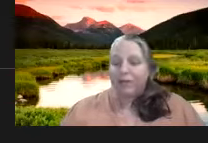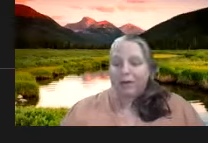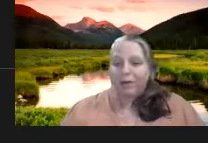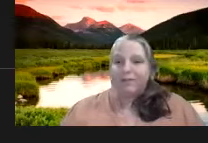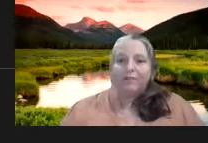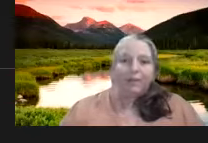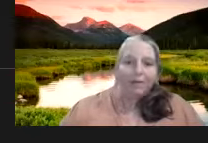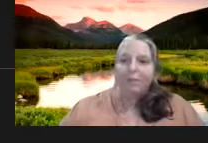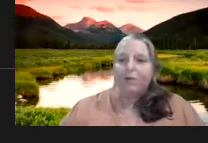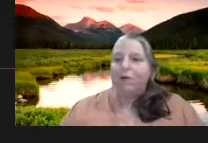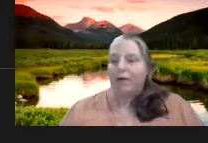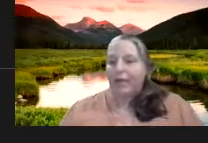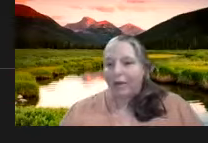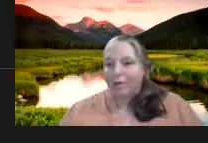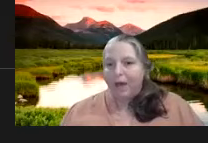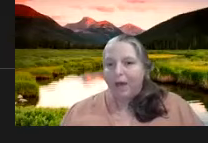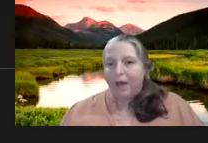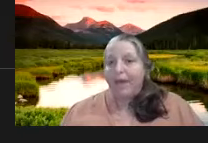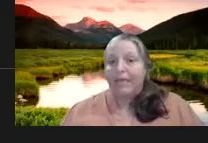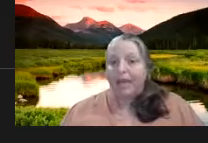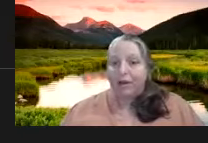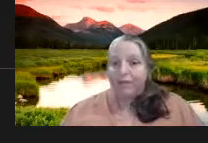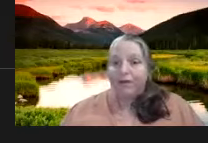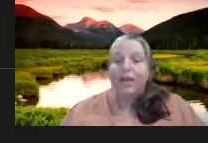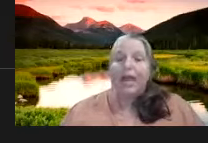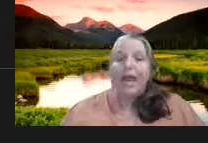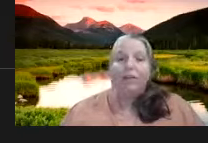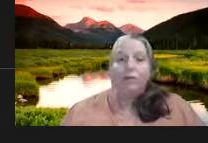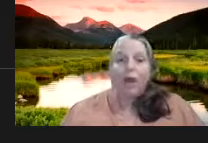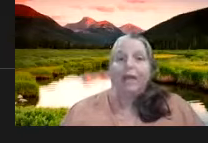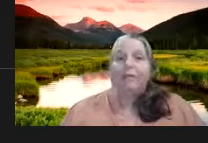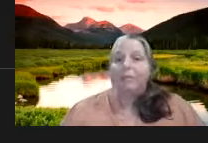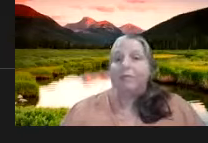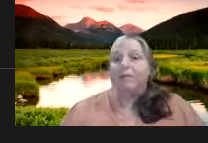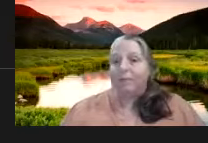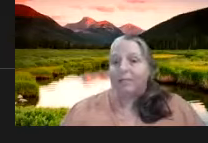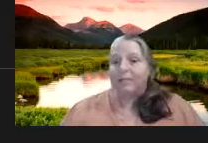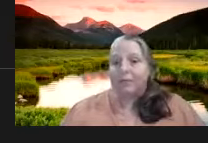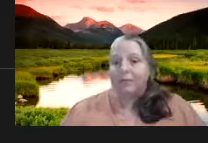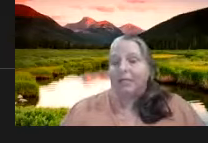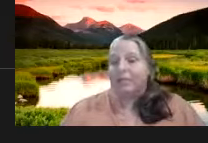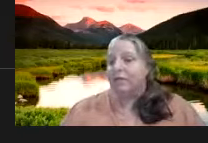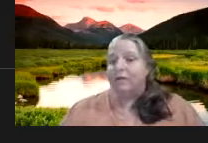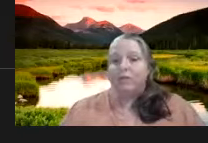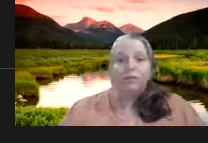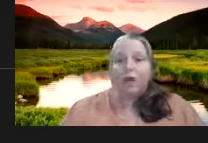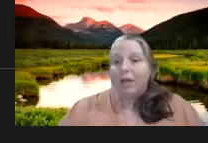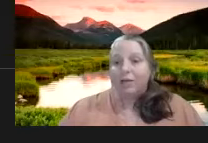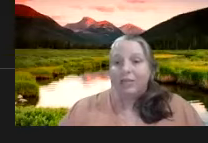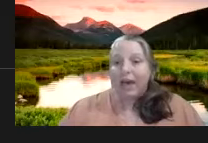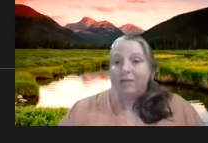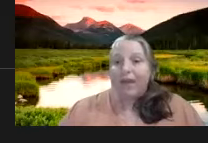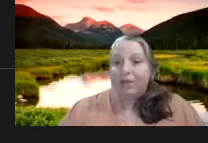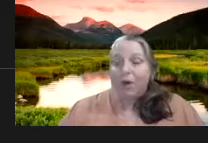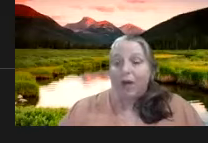distinguish whether it was a family member or a paid caregiver. And you're right, people living with disabilities do not